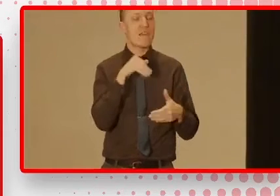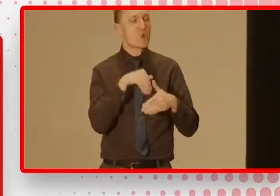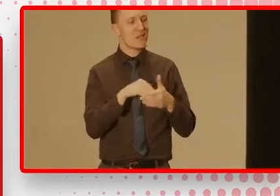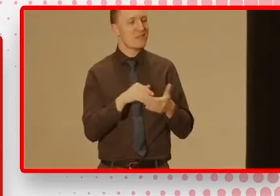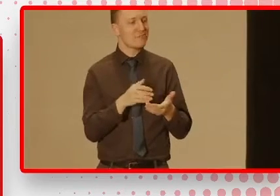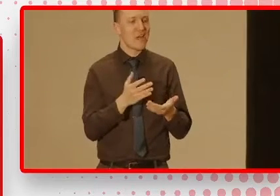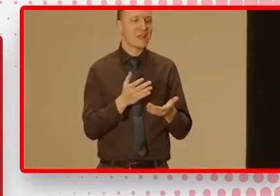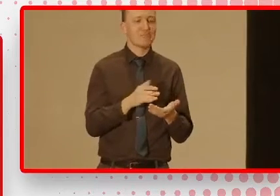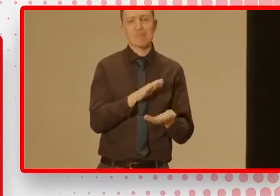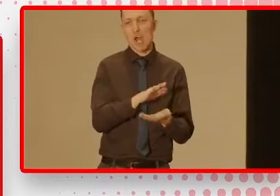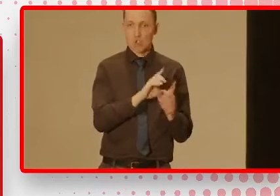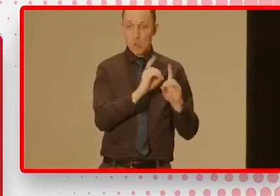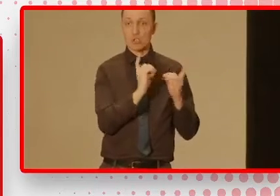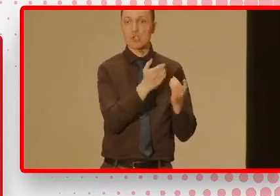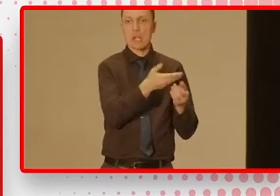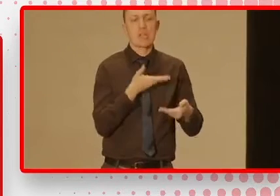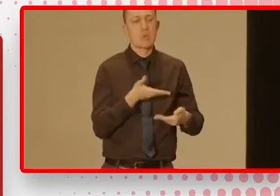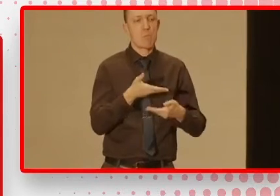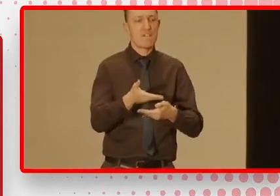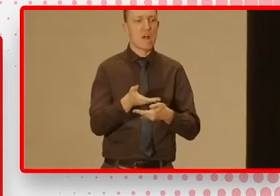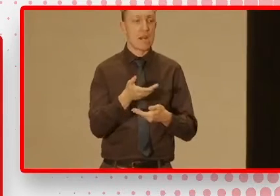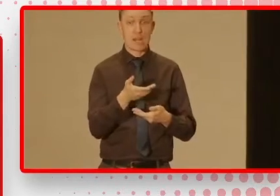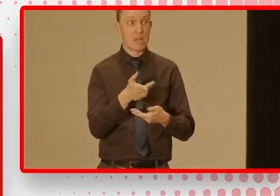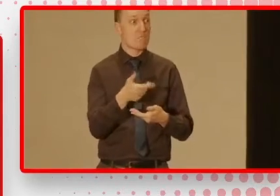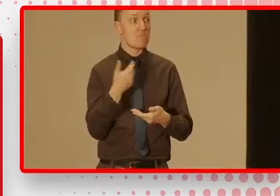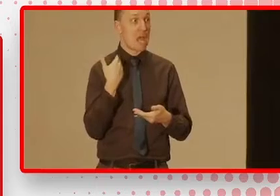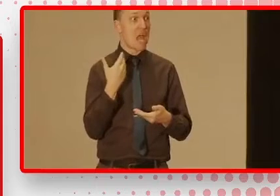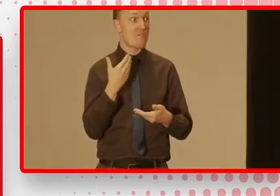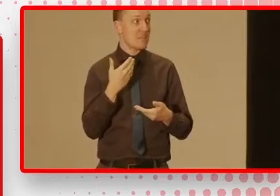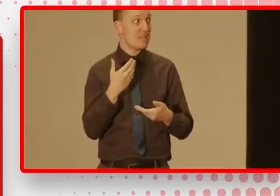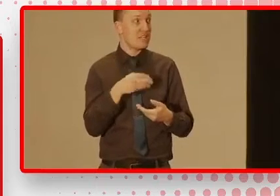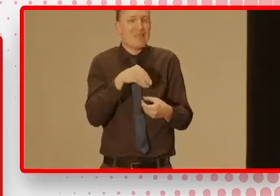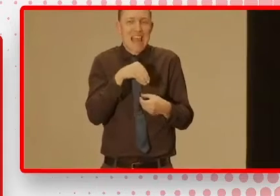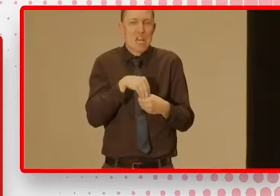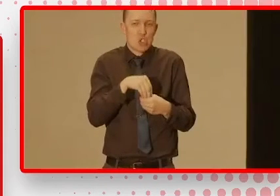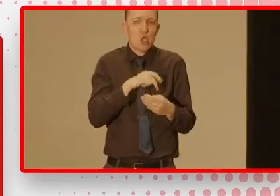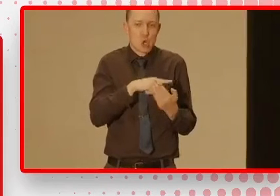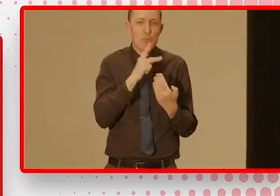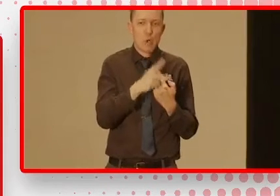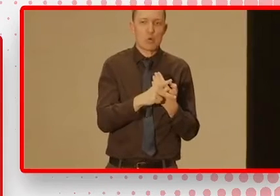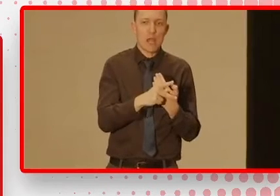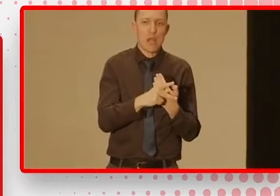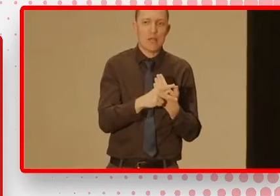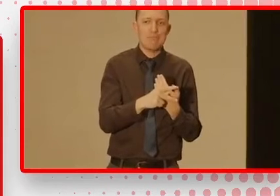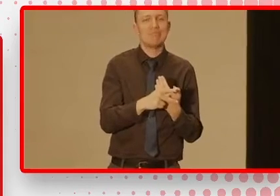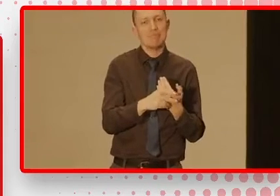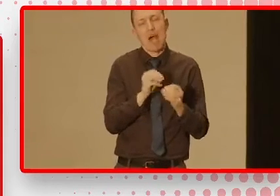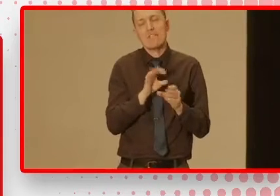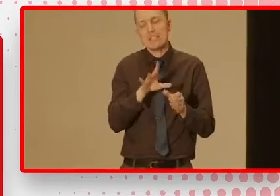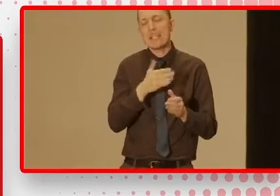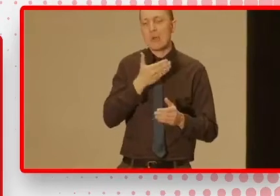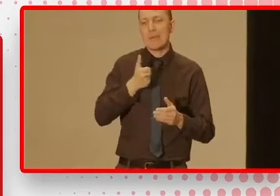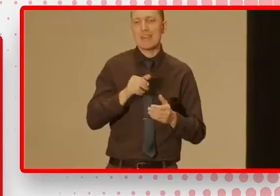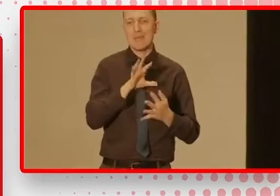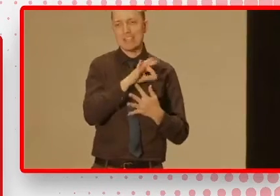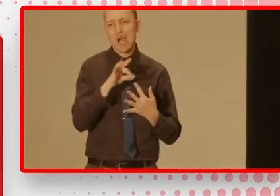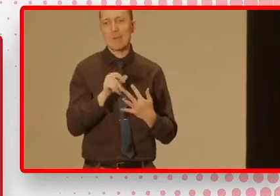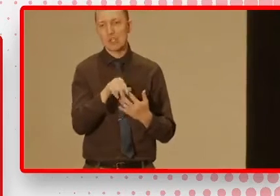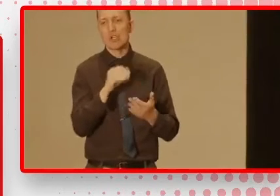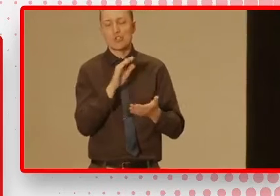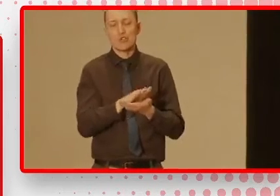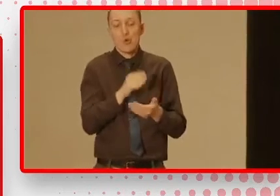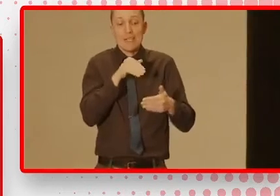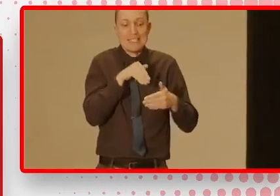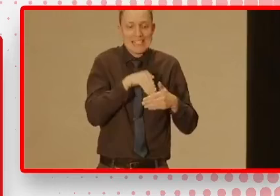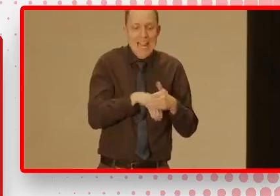that is providing that, they do have the internal program, obviously that would be the best option because your student is in the school